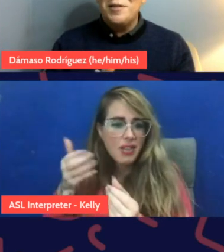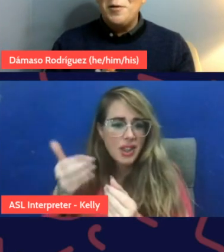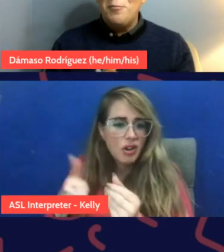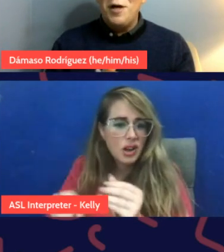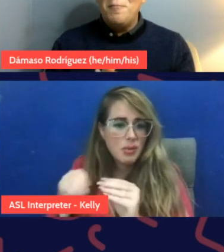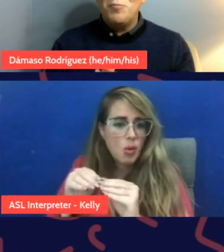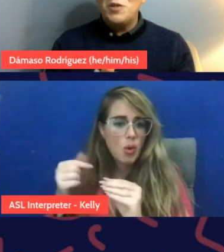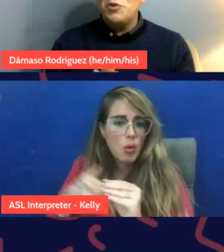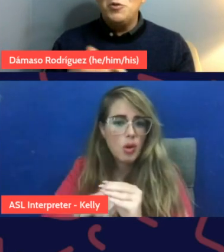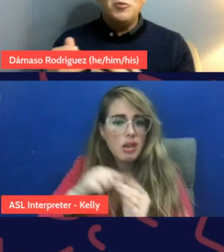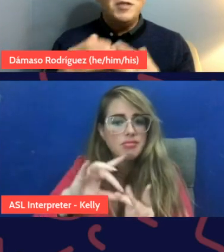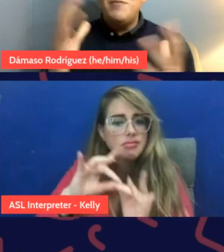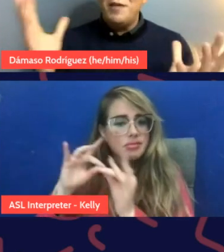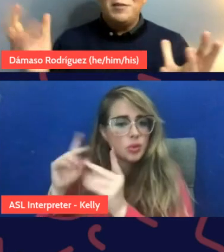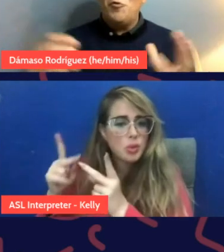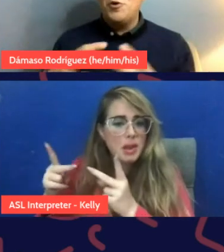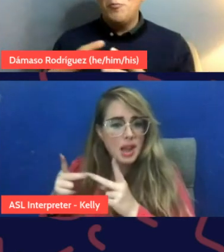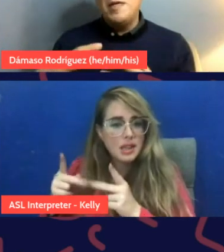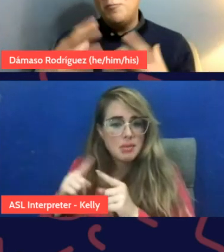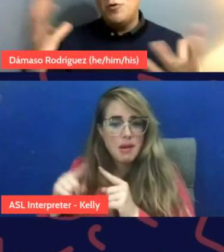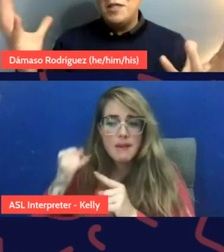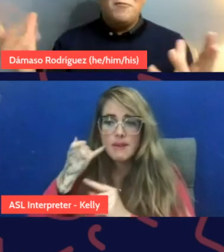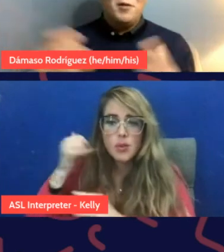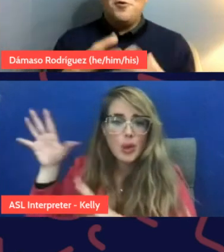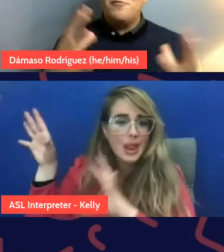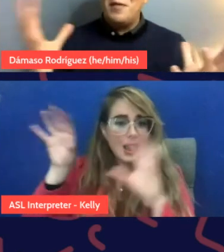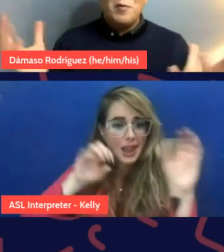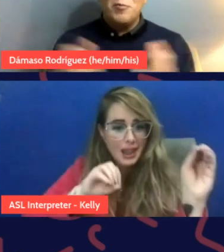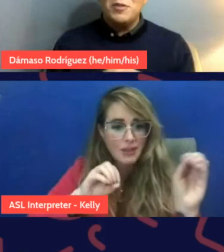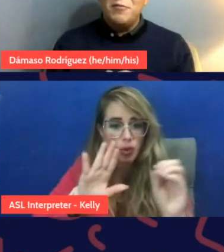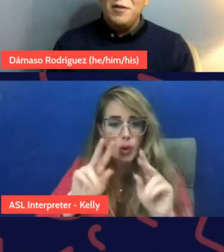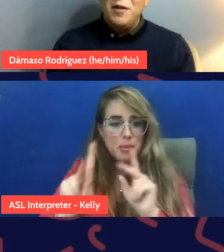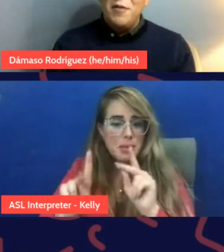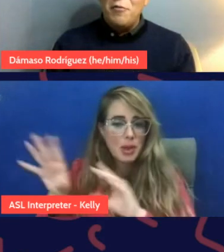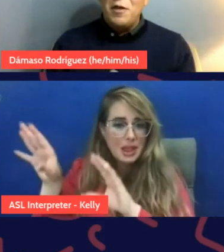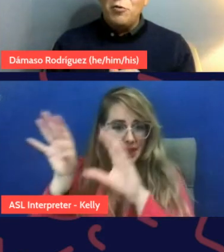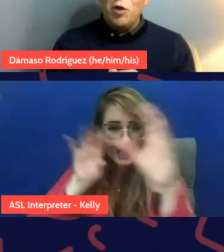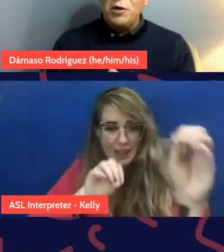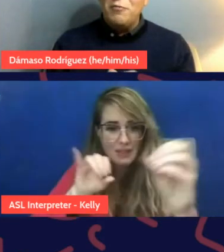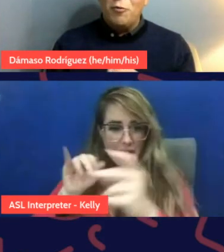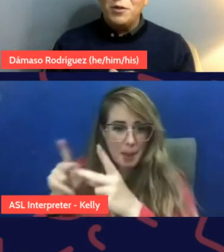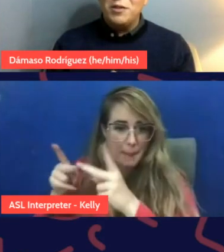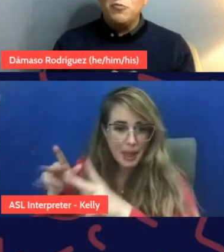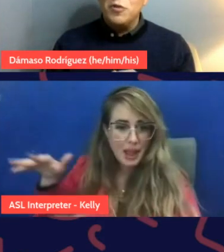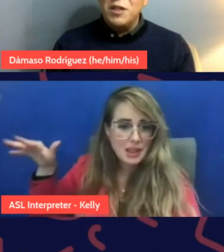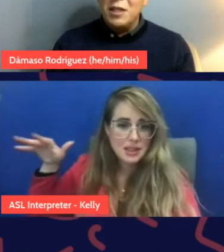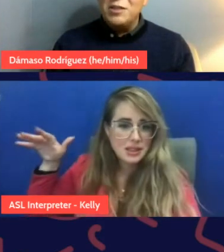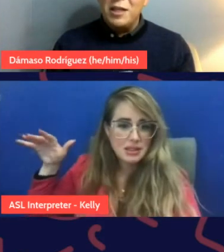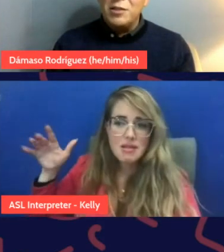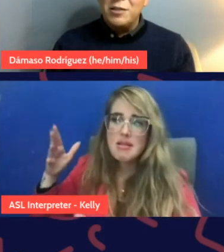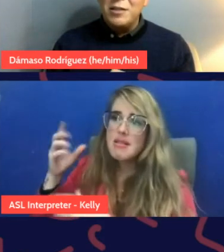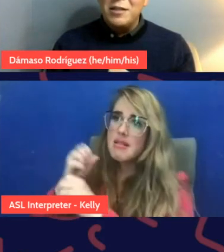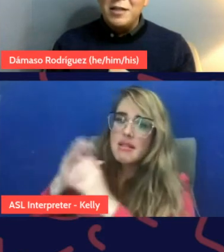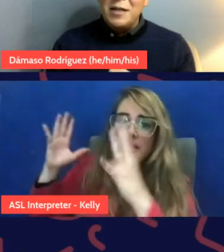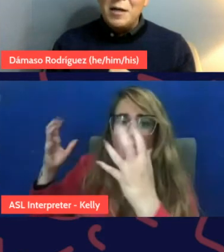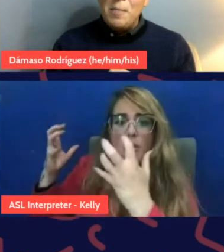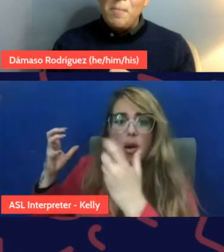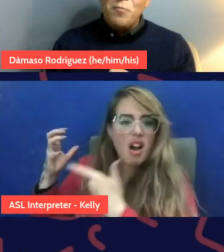place. But as soon as you leave it, or your people leave it, or your family members leave, that thing you're longing for doesn't really